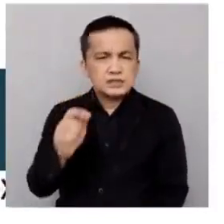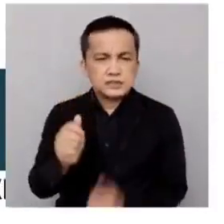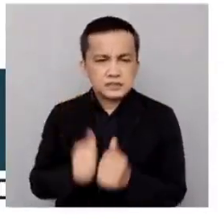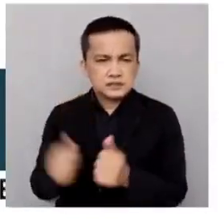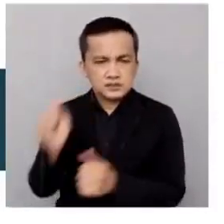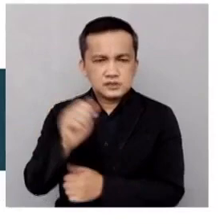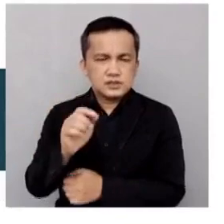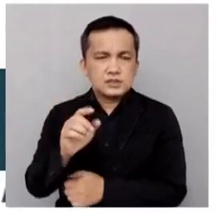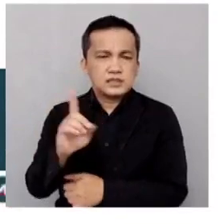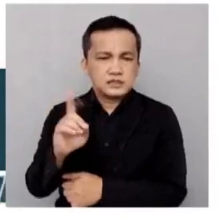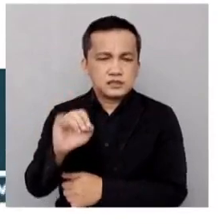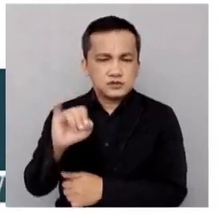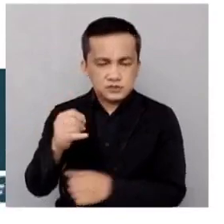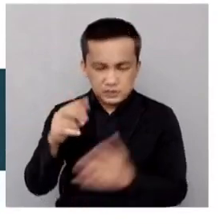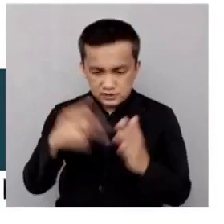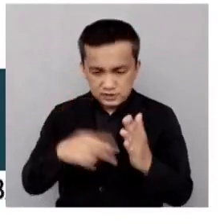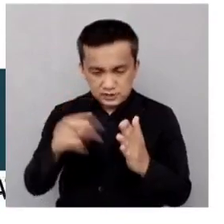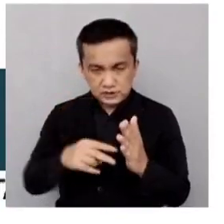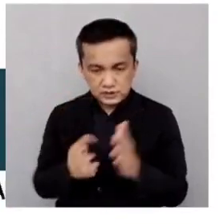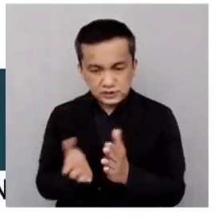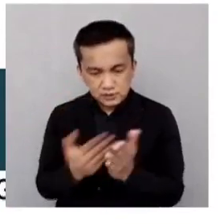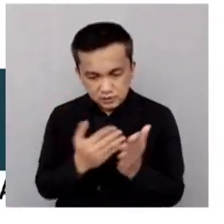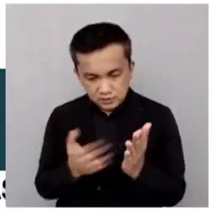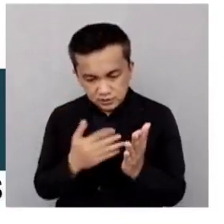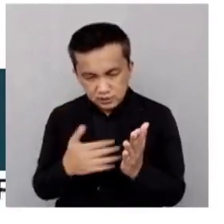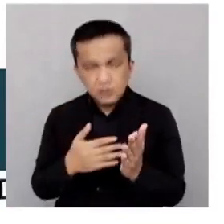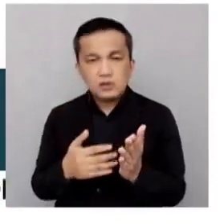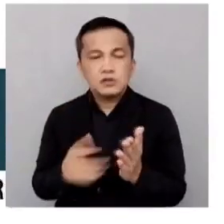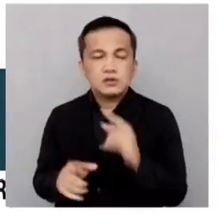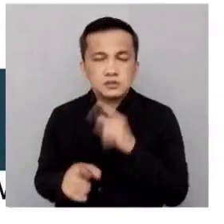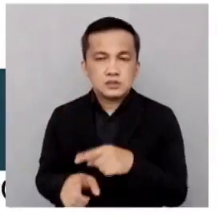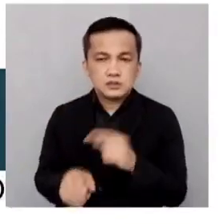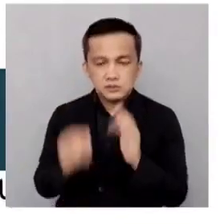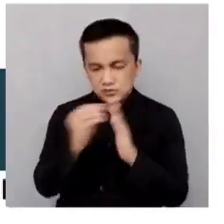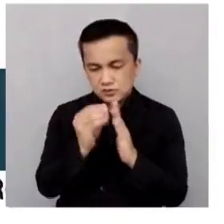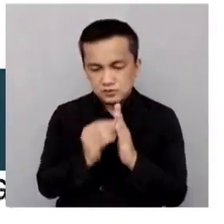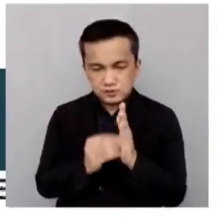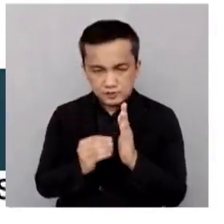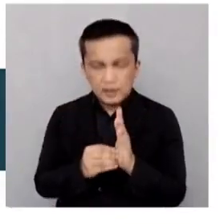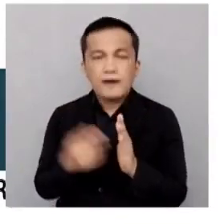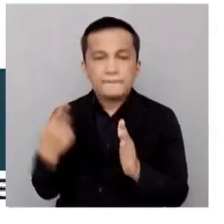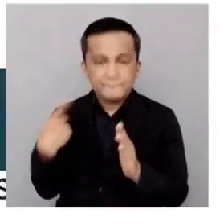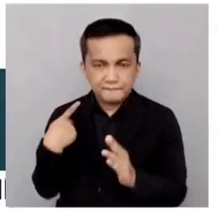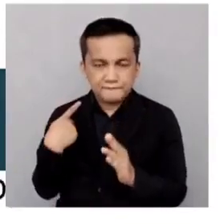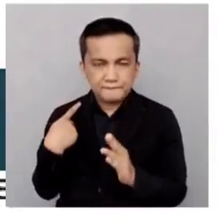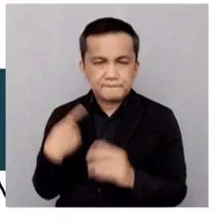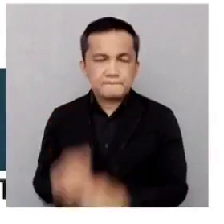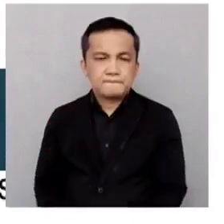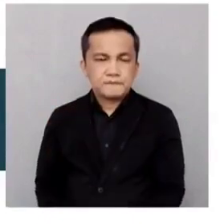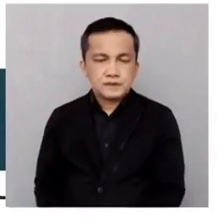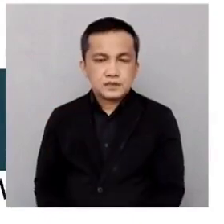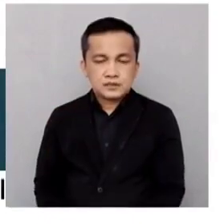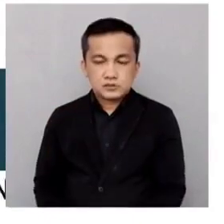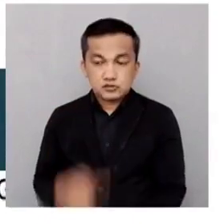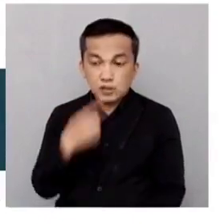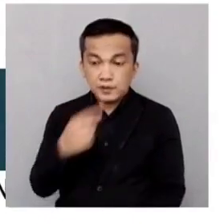through the petition thoroughly, those points were actually cited. And in fact, the court said